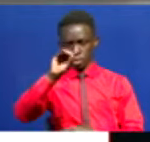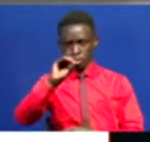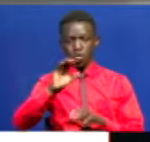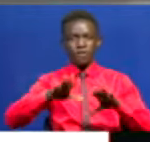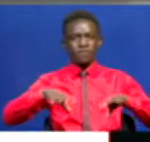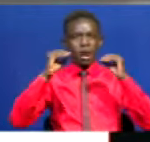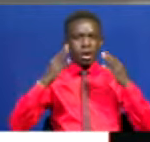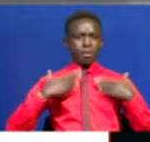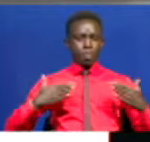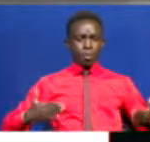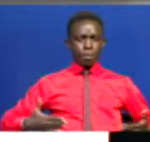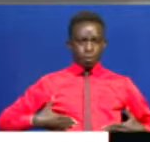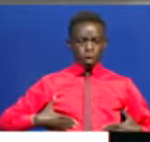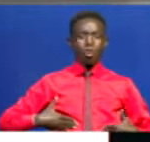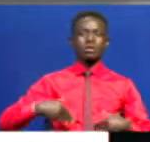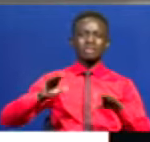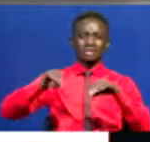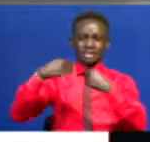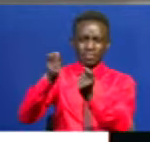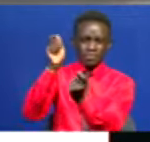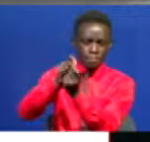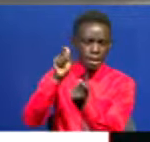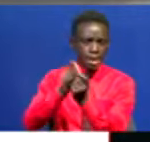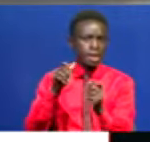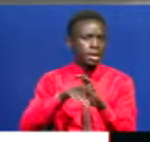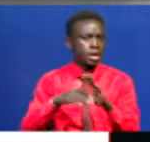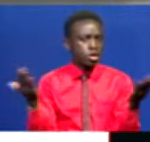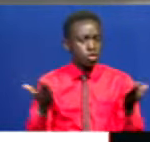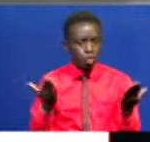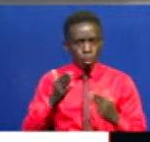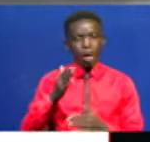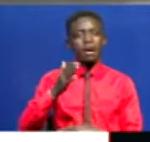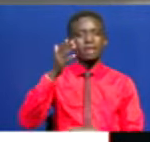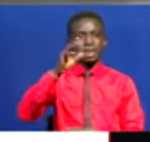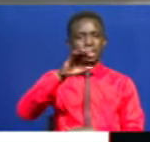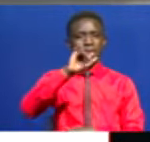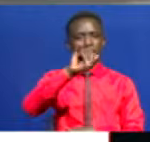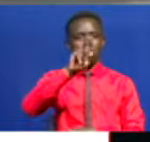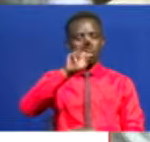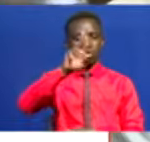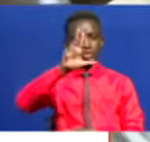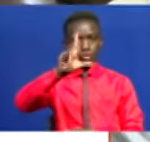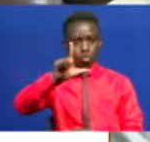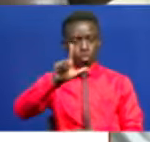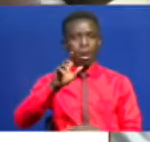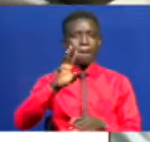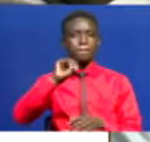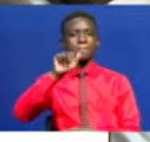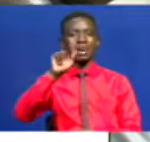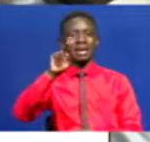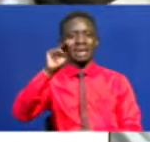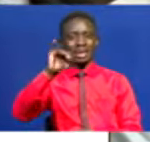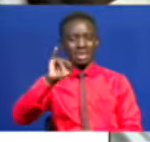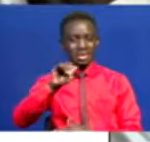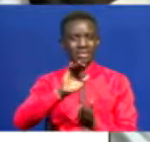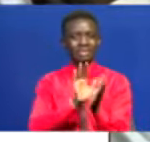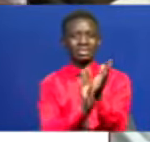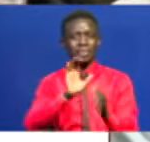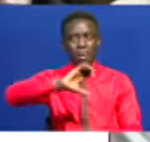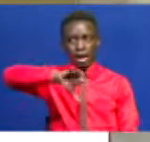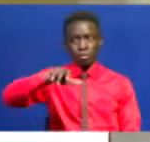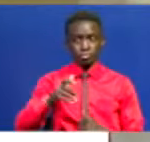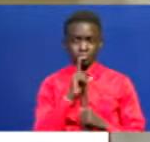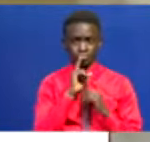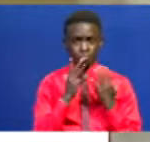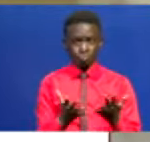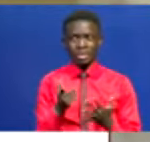to Baby Sagini at Ikuruma village, Marani sub-county. Now in her judgment, Ogweno stated that the three committed and aided